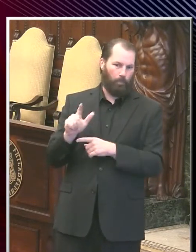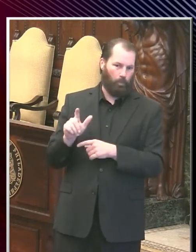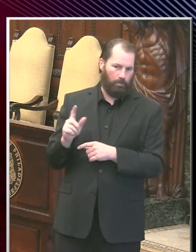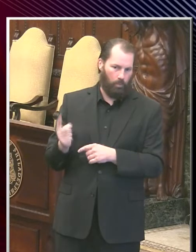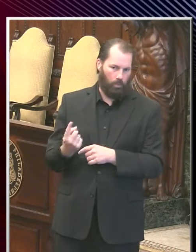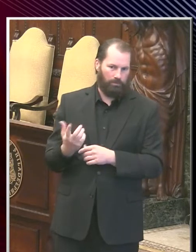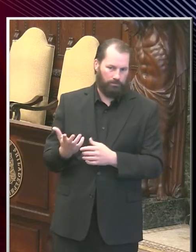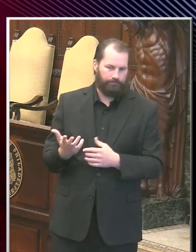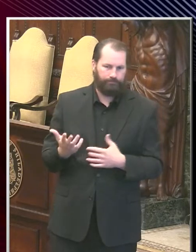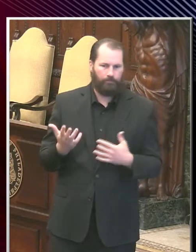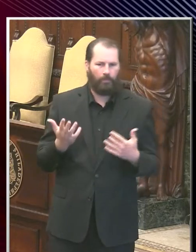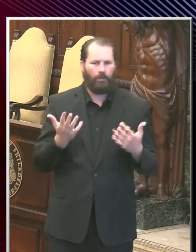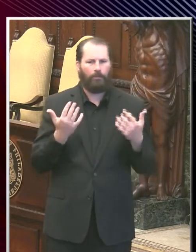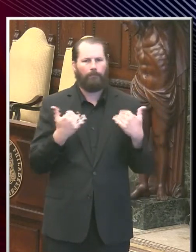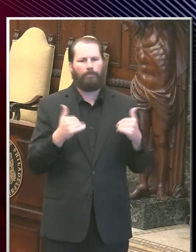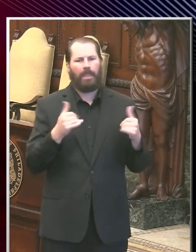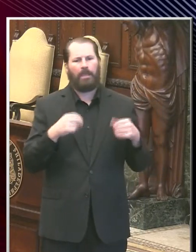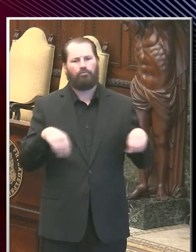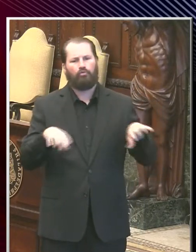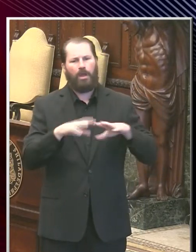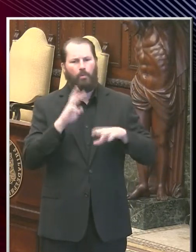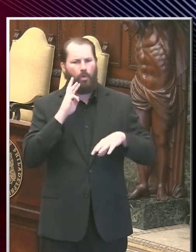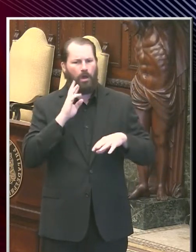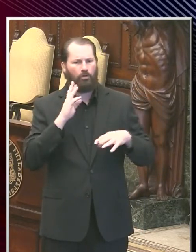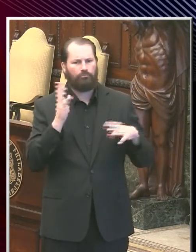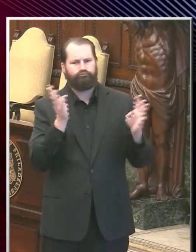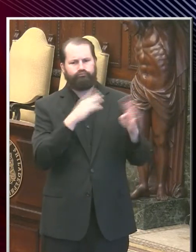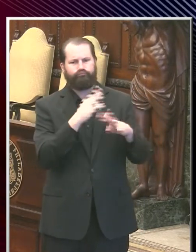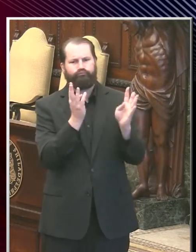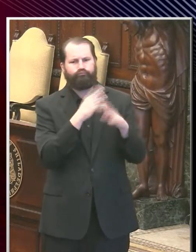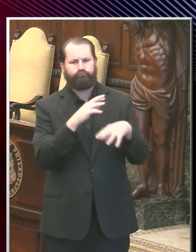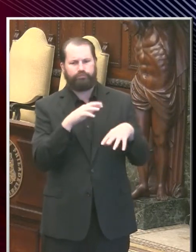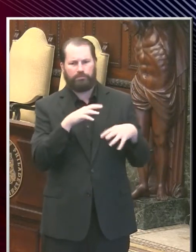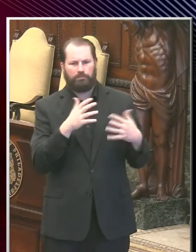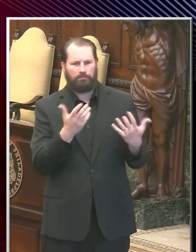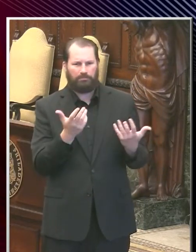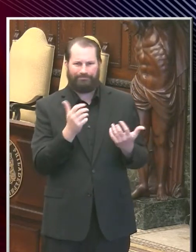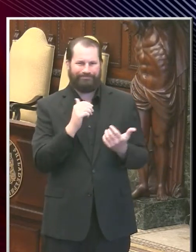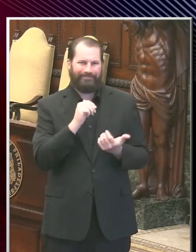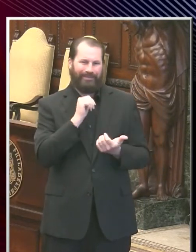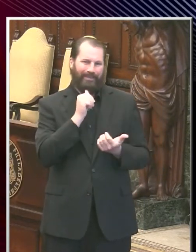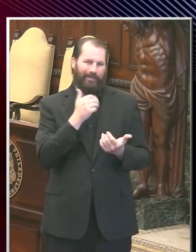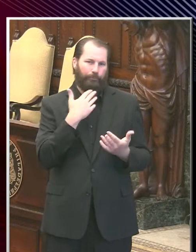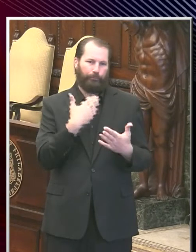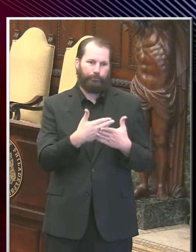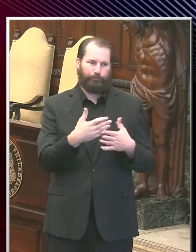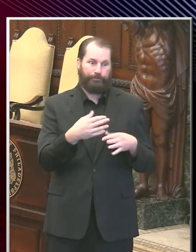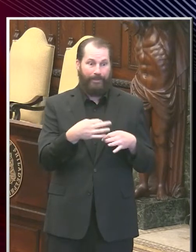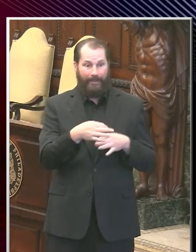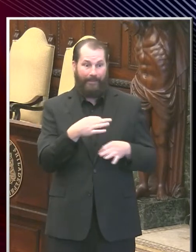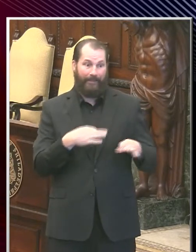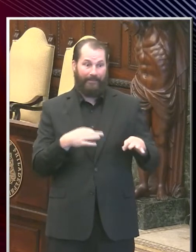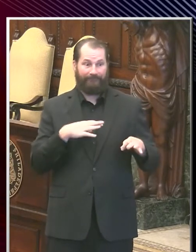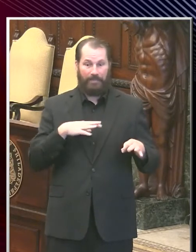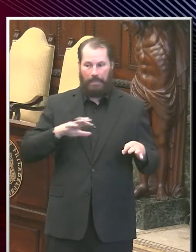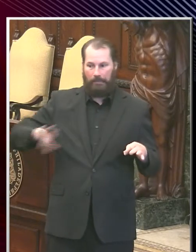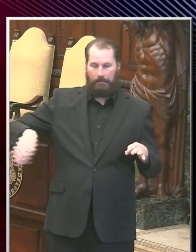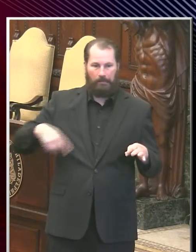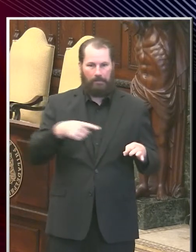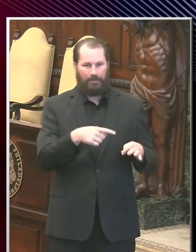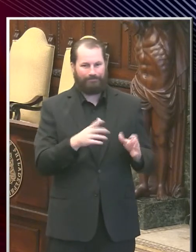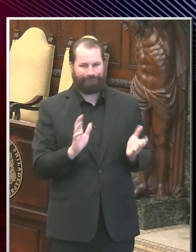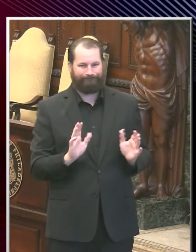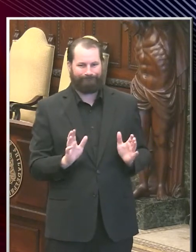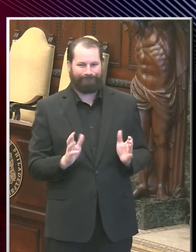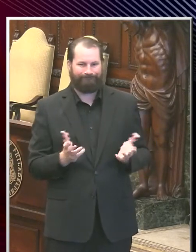a substitute for a pool, hopefully our kids can, at least our younger kids, can have some fun and cool off. Excellent, thank you.